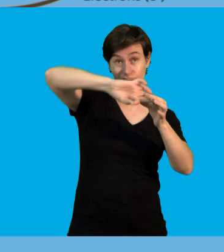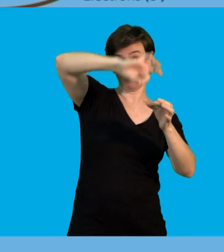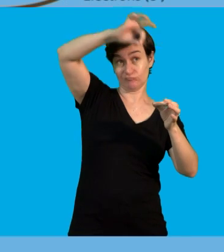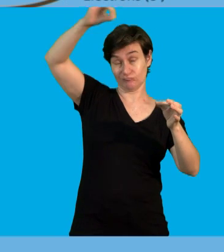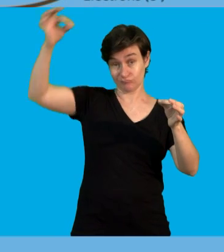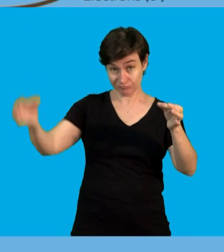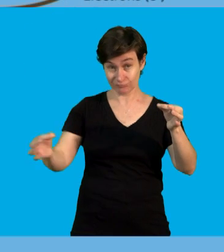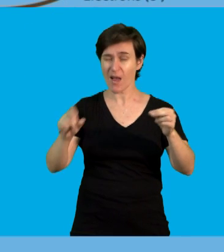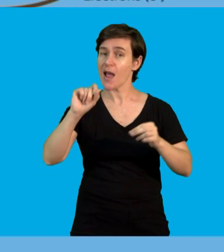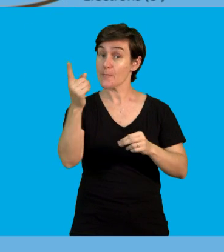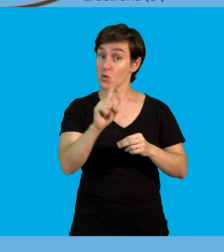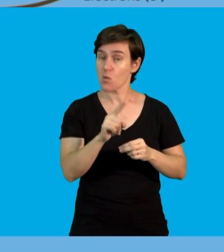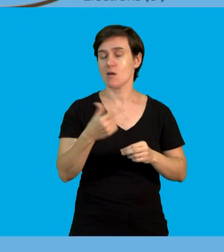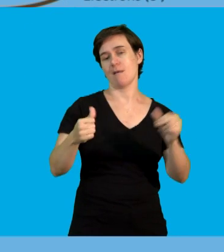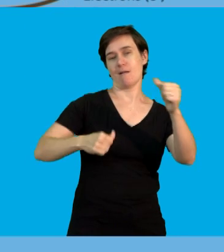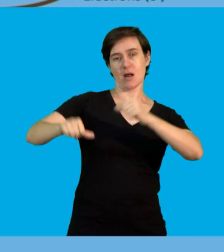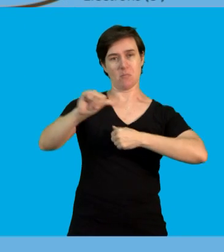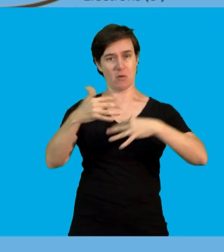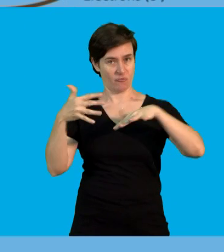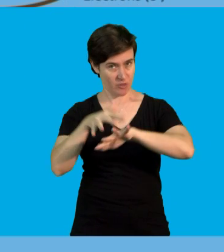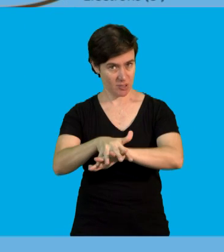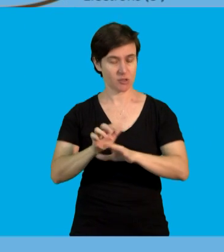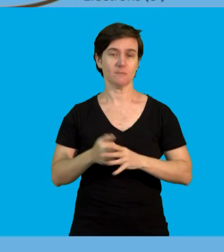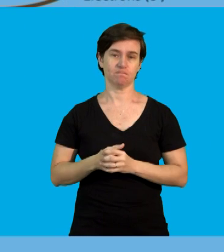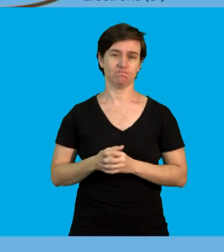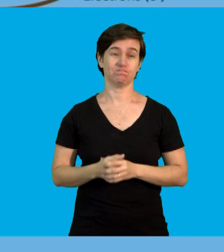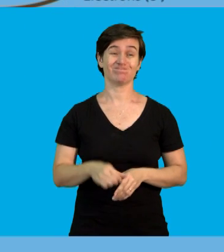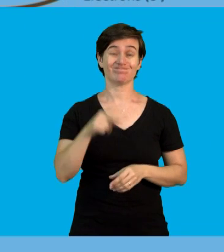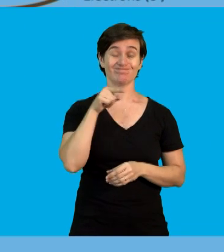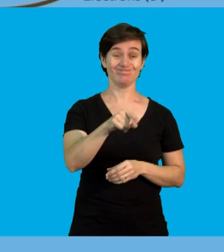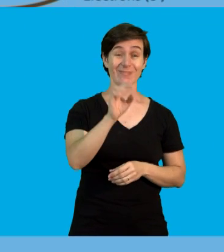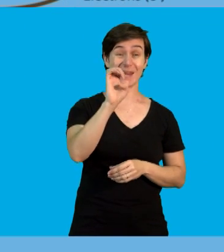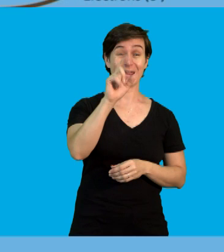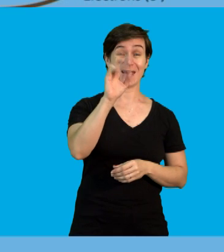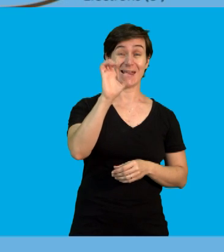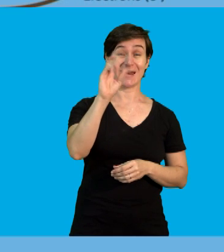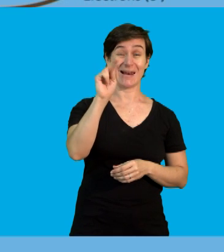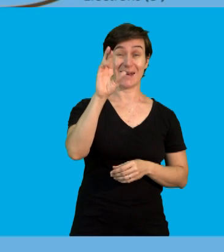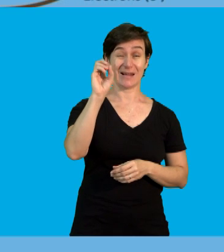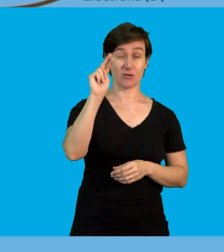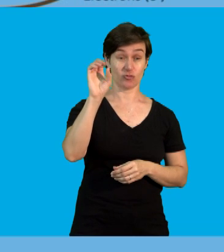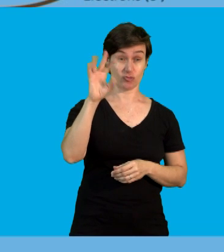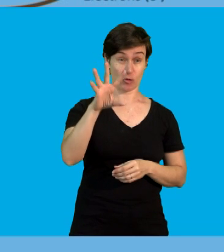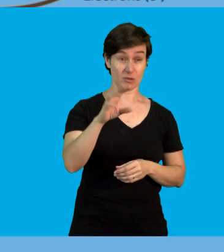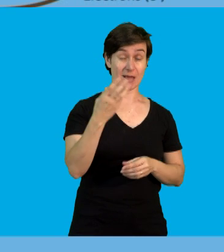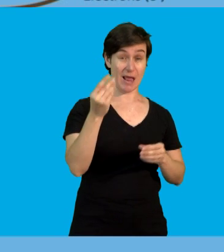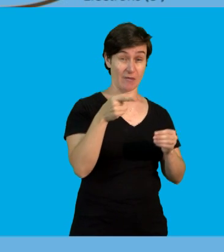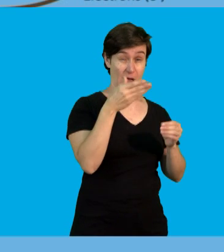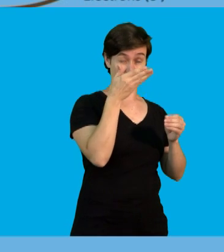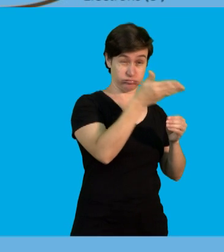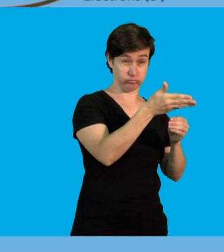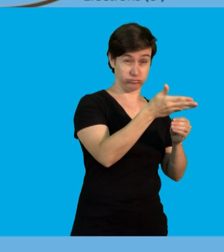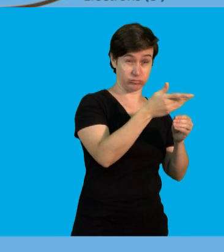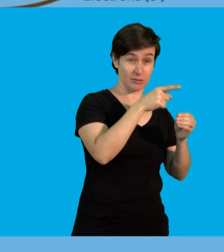there's going to be a chemical reaction that is going to take place, by which electrons collect at one terminal, which is the